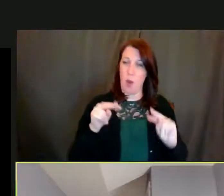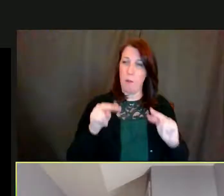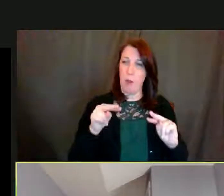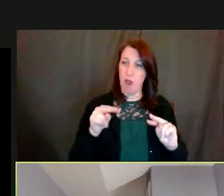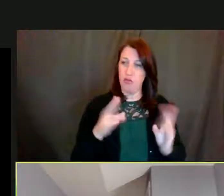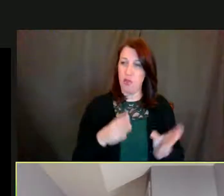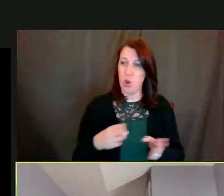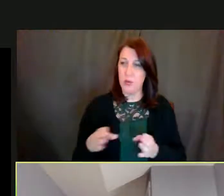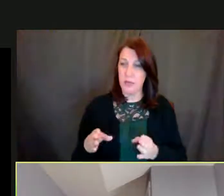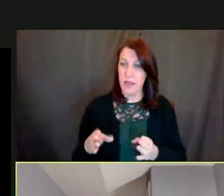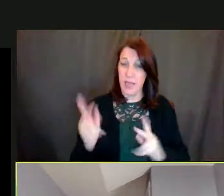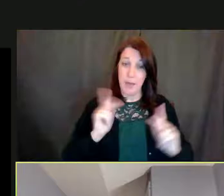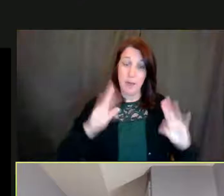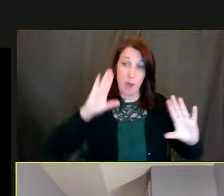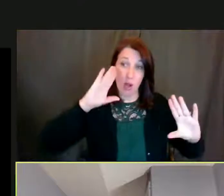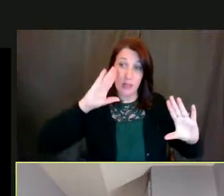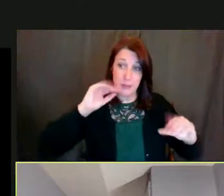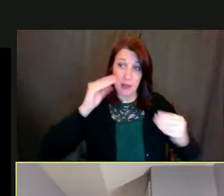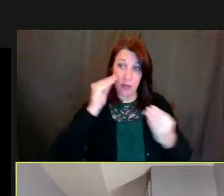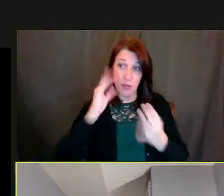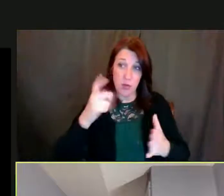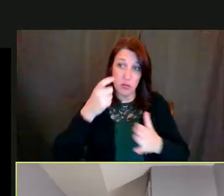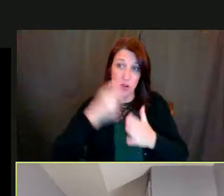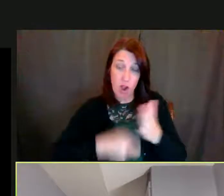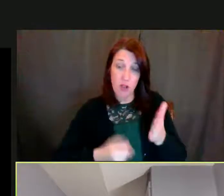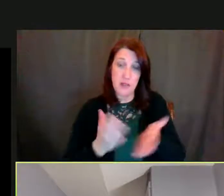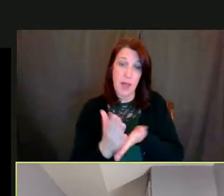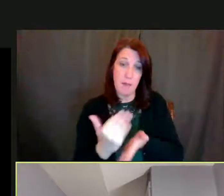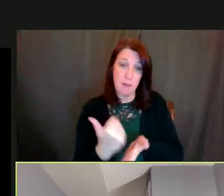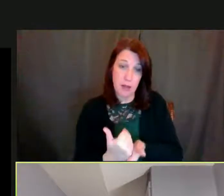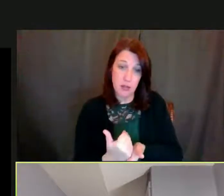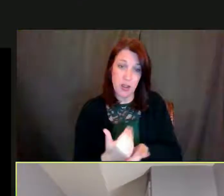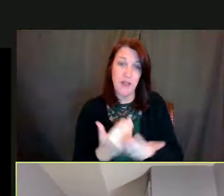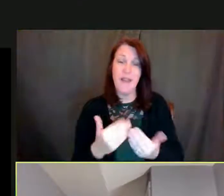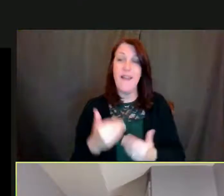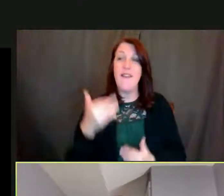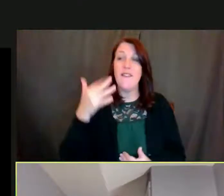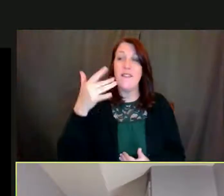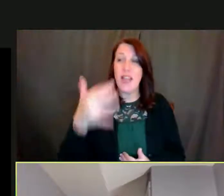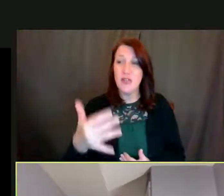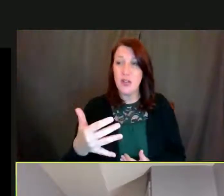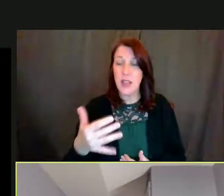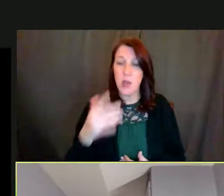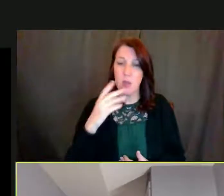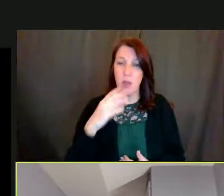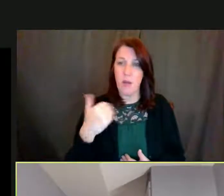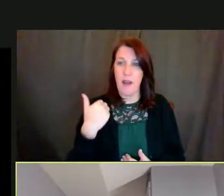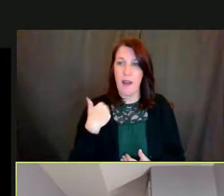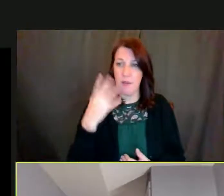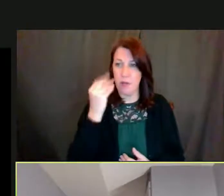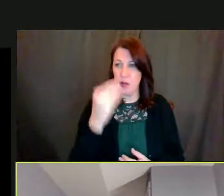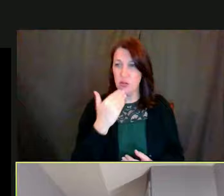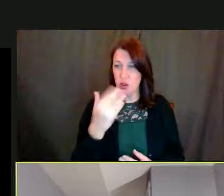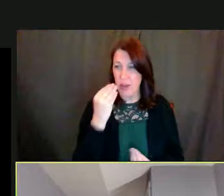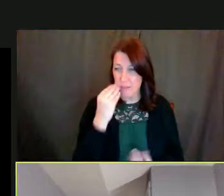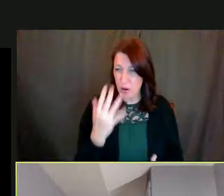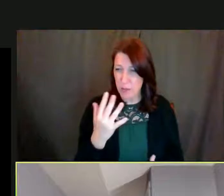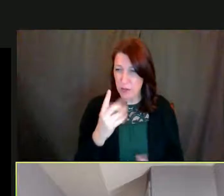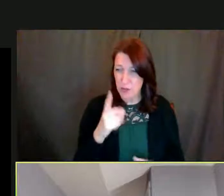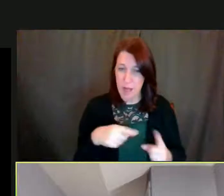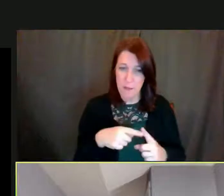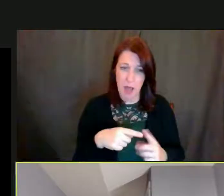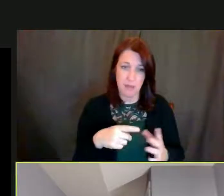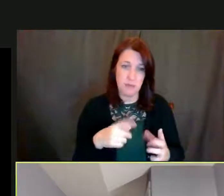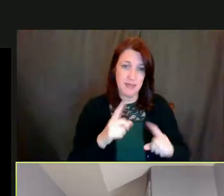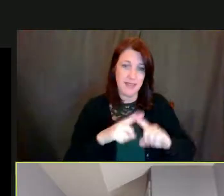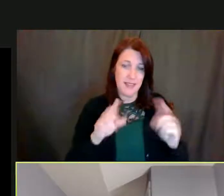because people are expected to report cost and budget, we will, eventually be, I think, in possession of pretty good information about what, kind of